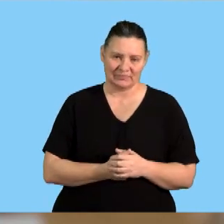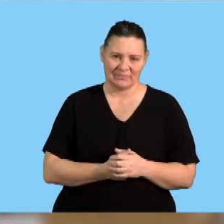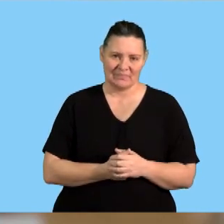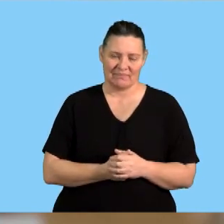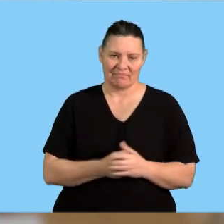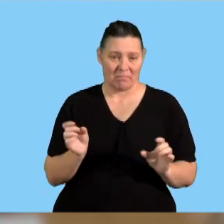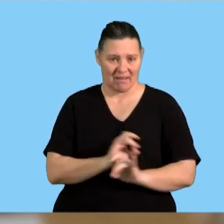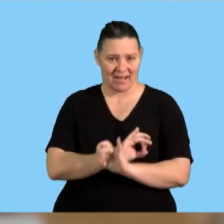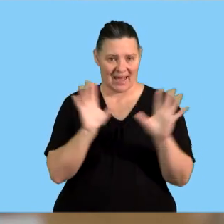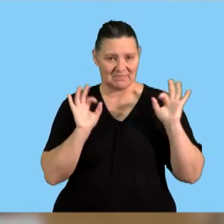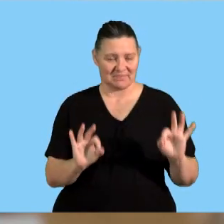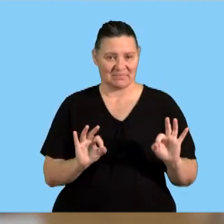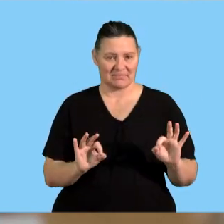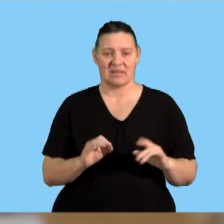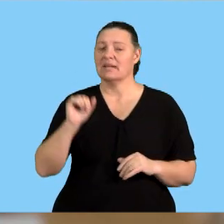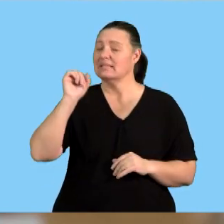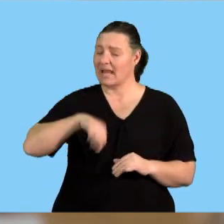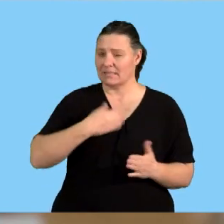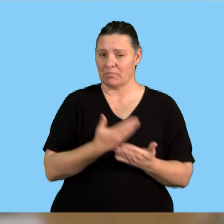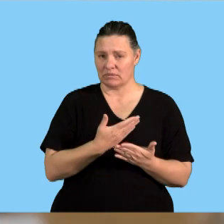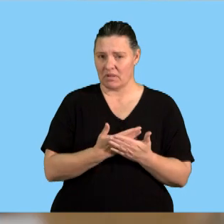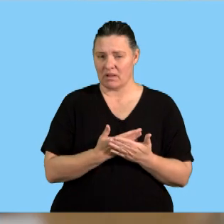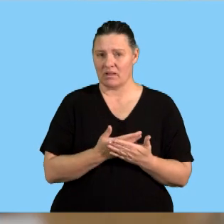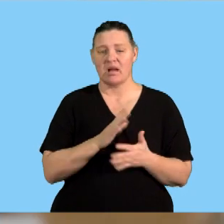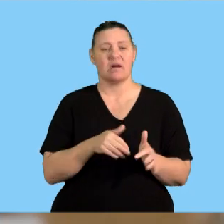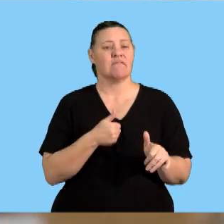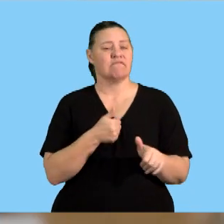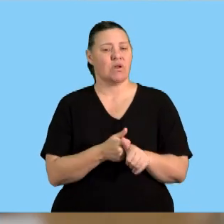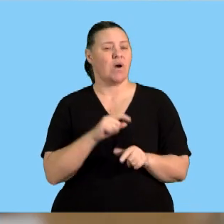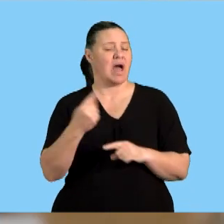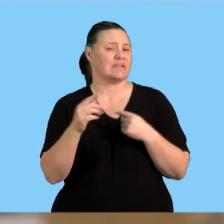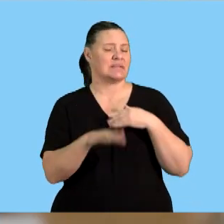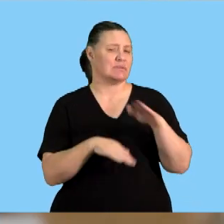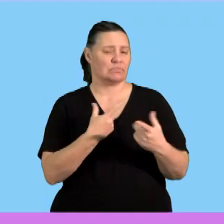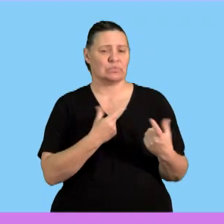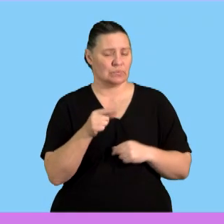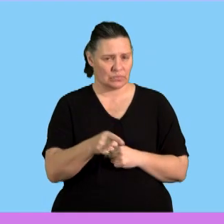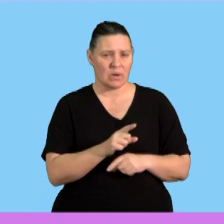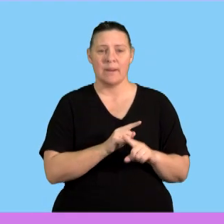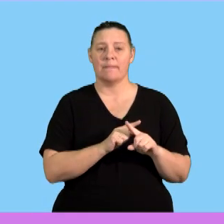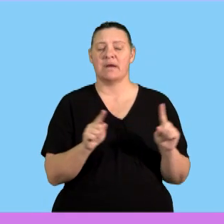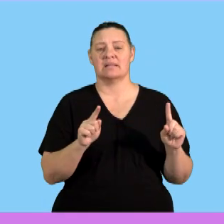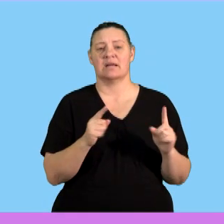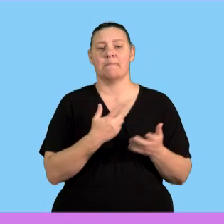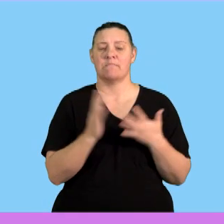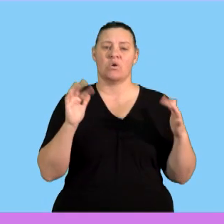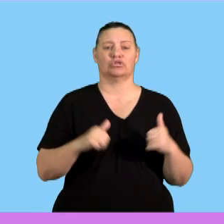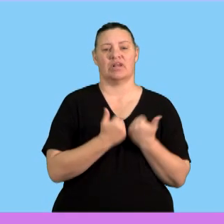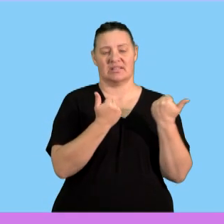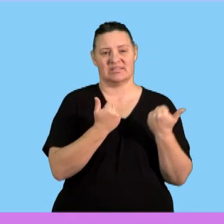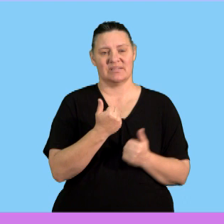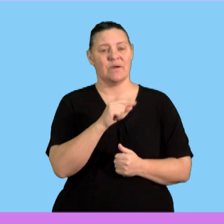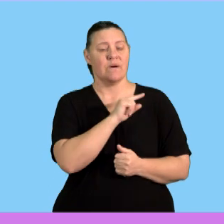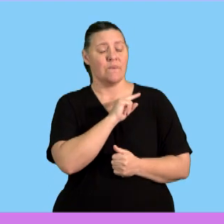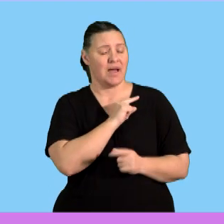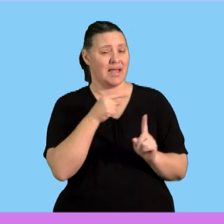done efficiently. Guys, are we clear on that? So yes, it's possible. It could have followed other steps in doing this, but it